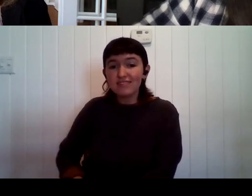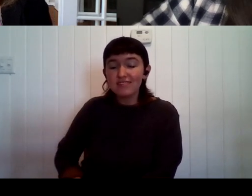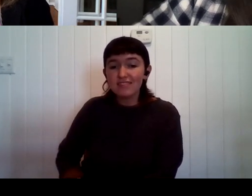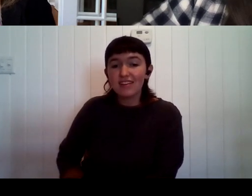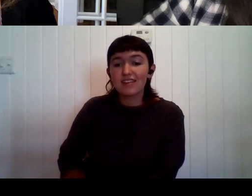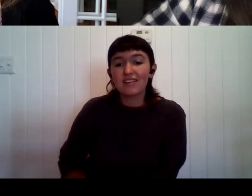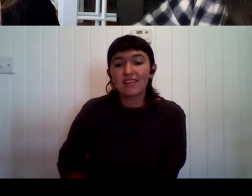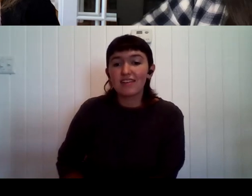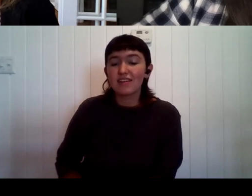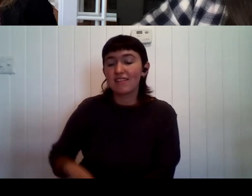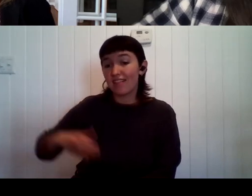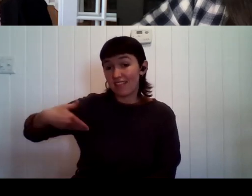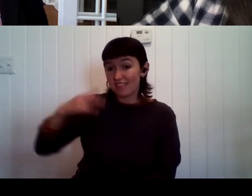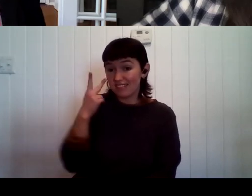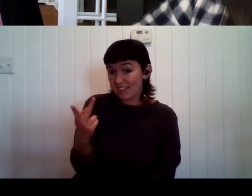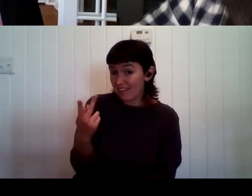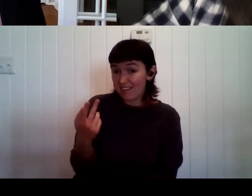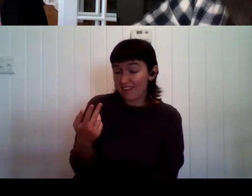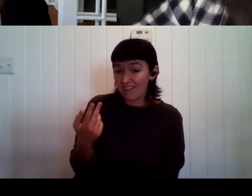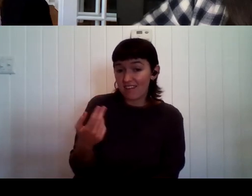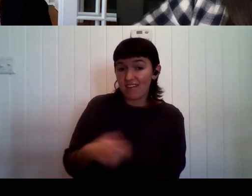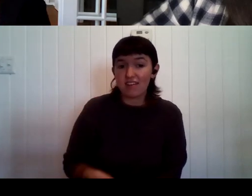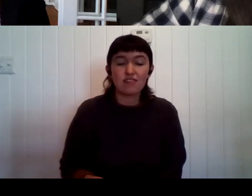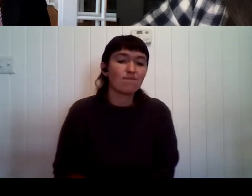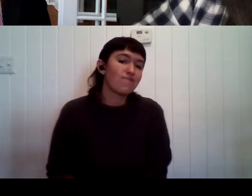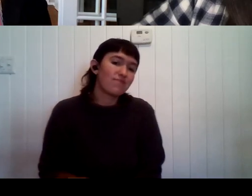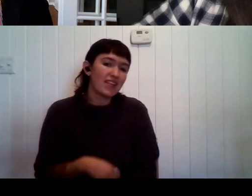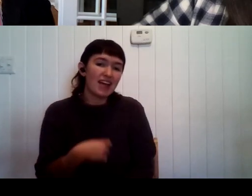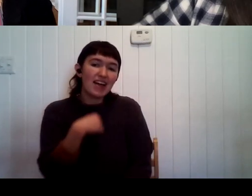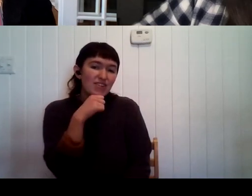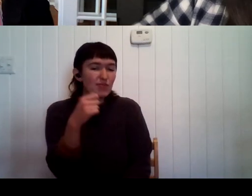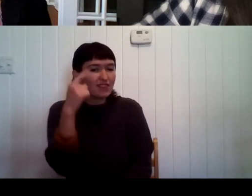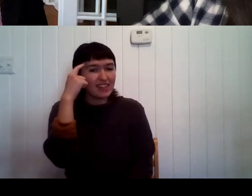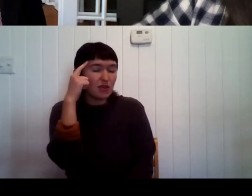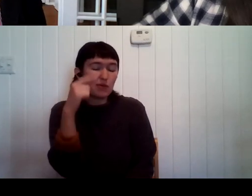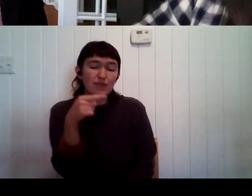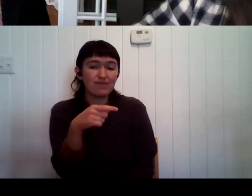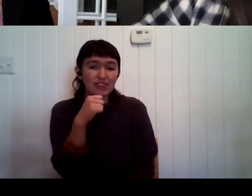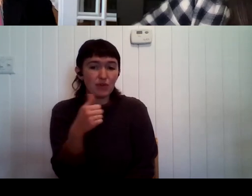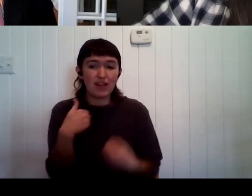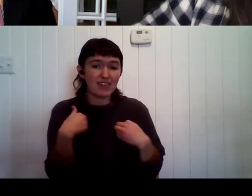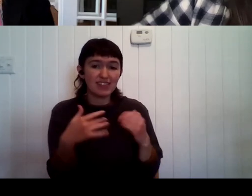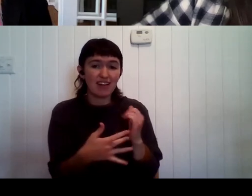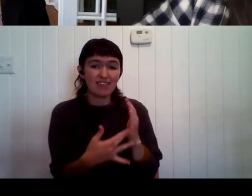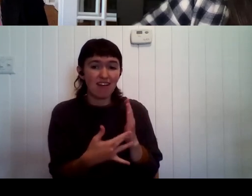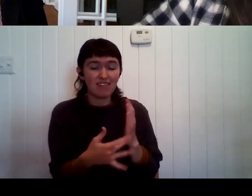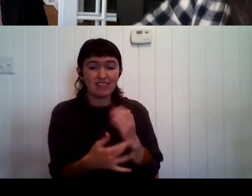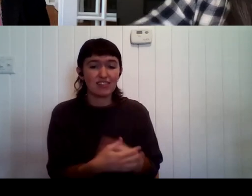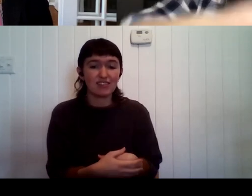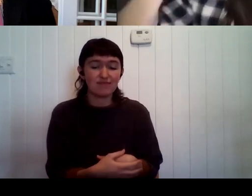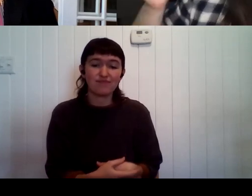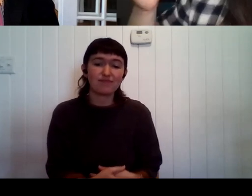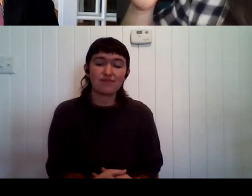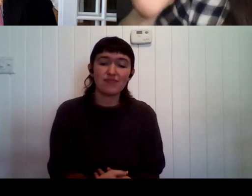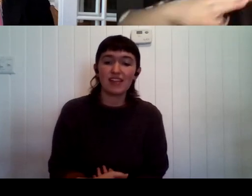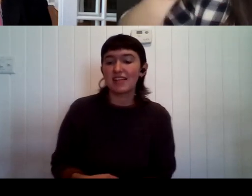We haven't seen it yet. Definitely, I don't think so because they don't have the technology. Yeah. I mean, I should say like,